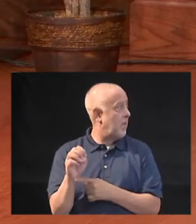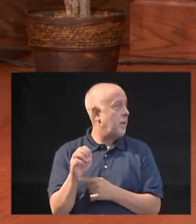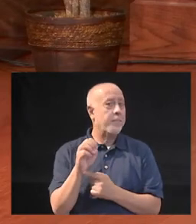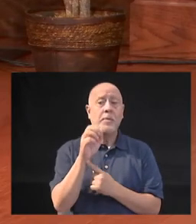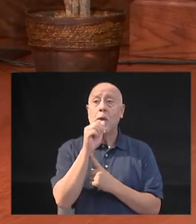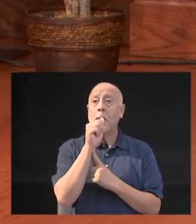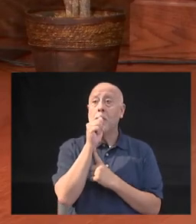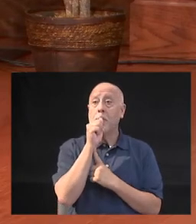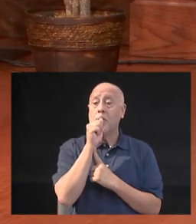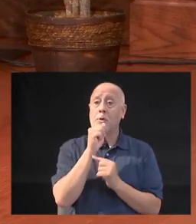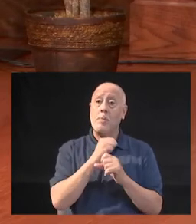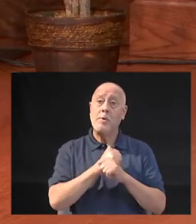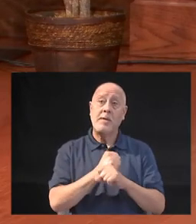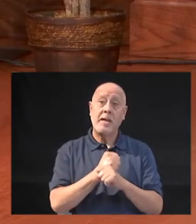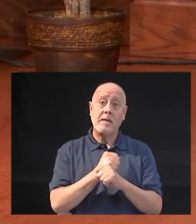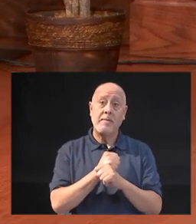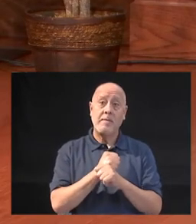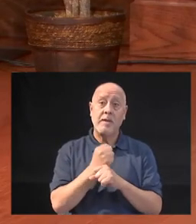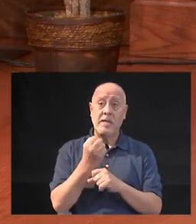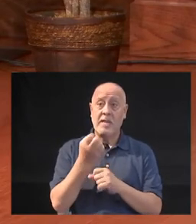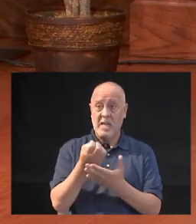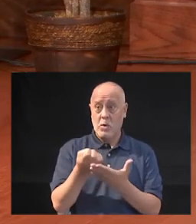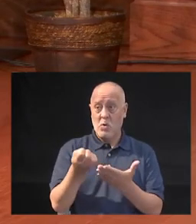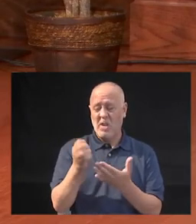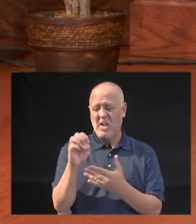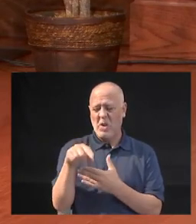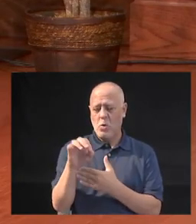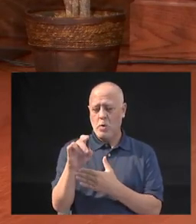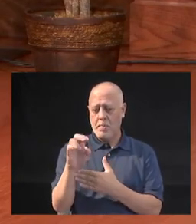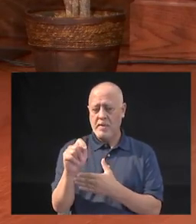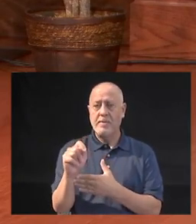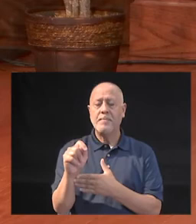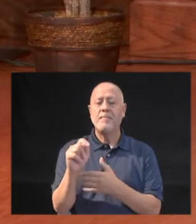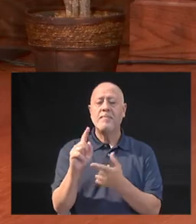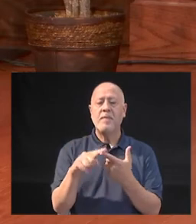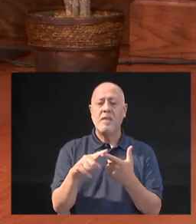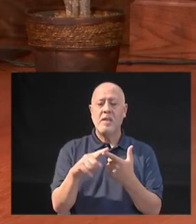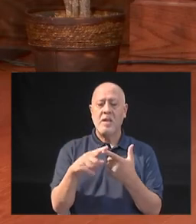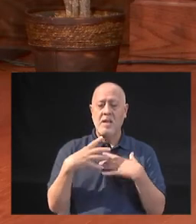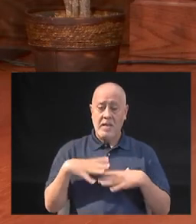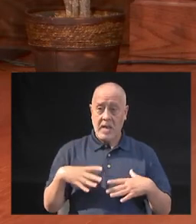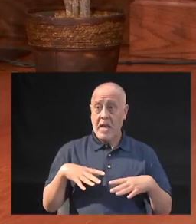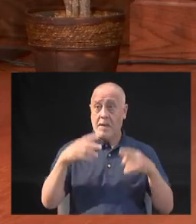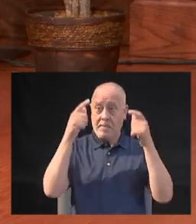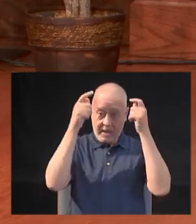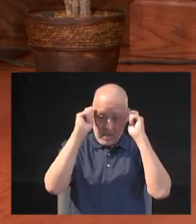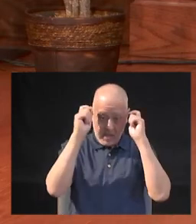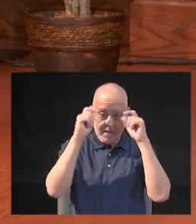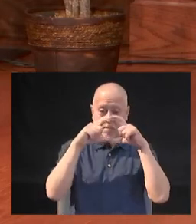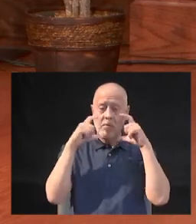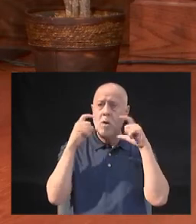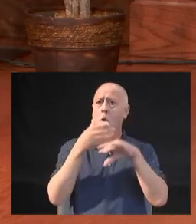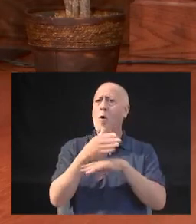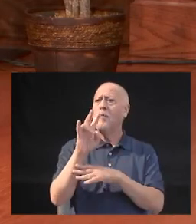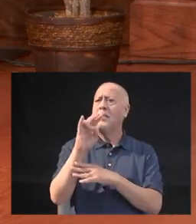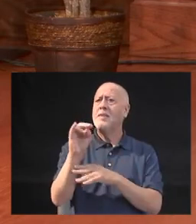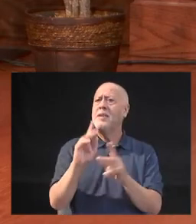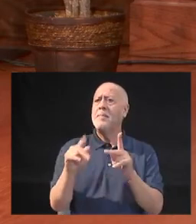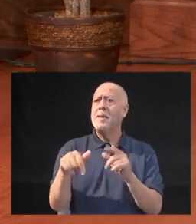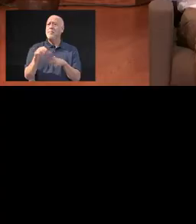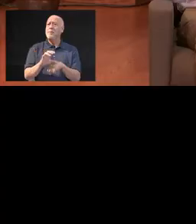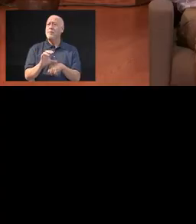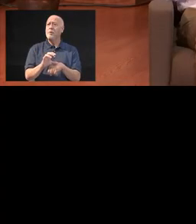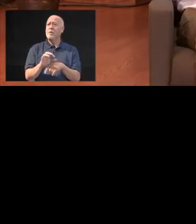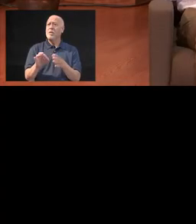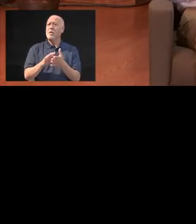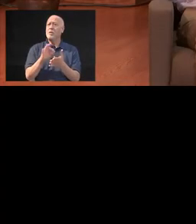protective equipment, that are, you know, the face masks, the caps, and the gowns, that we've got over 70 people in the church that